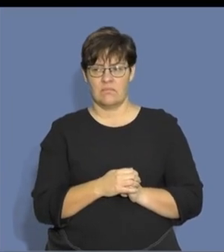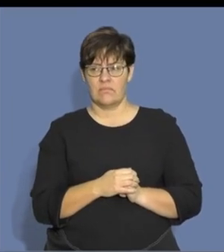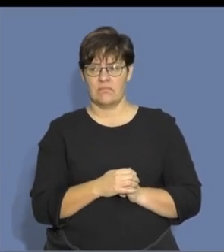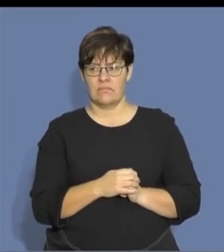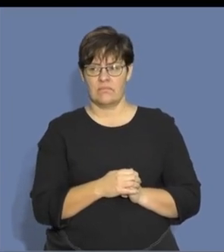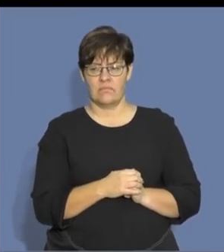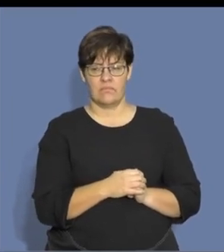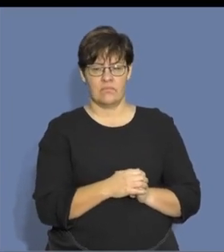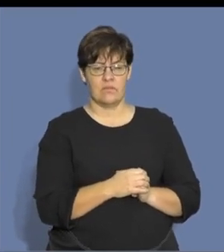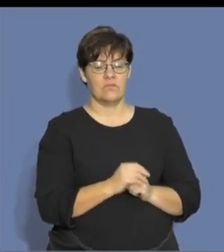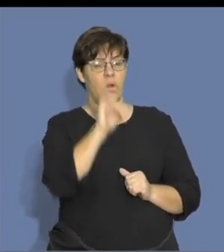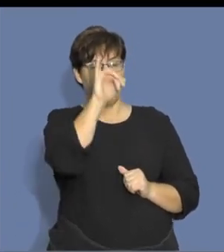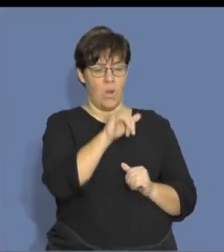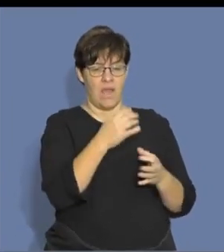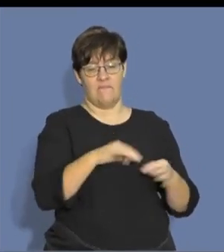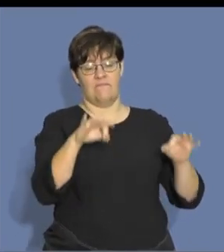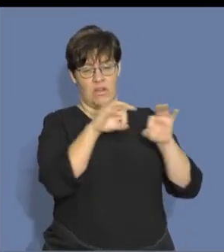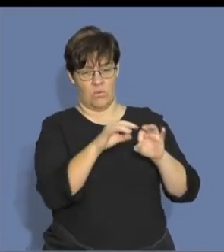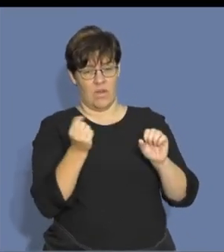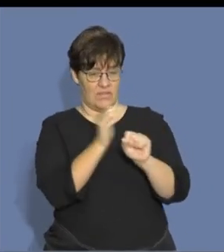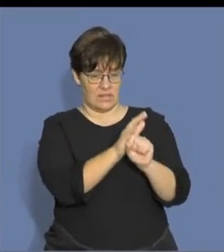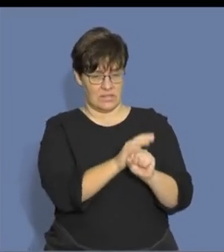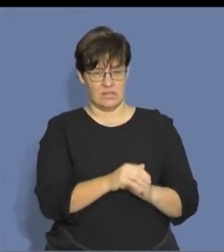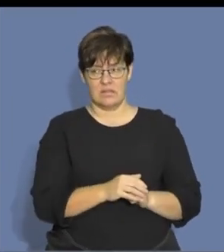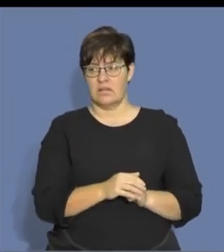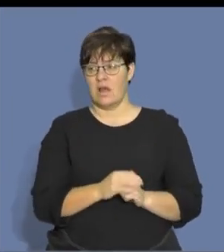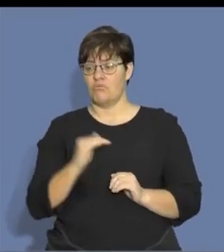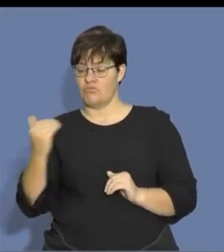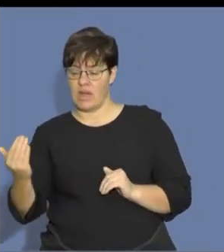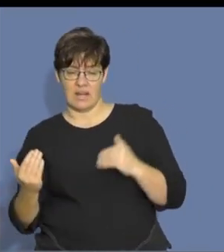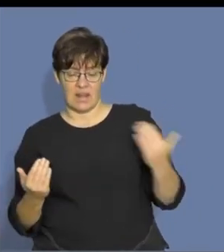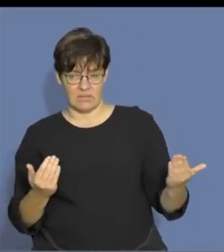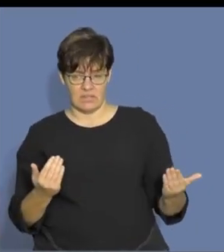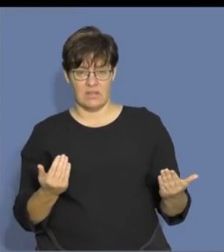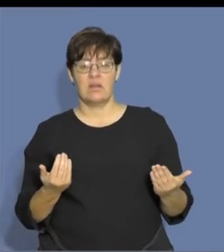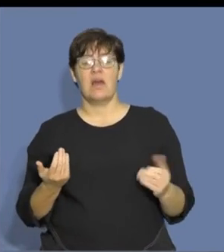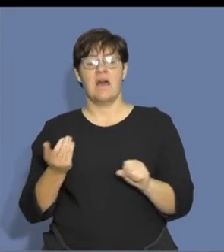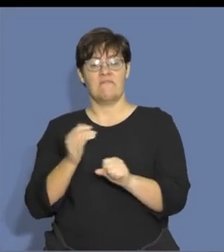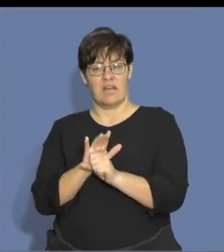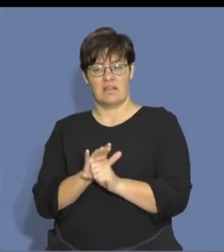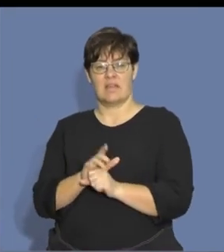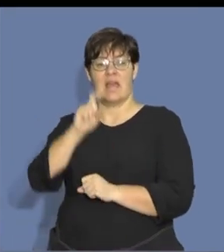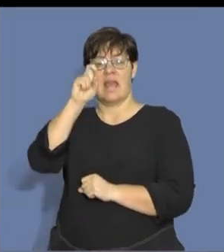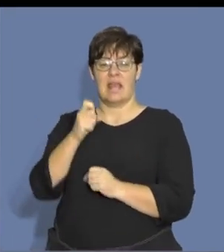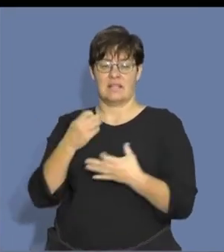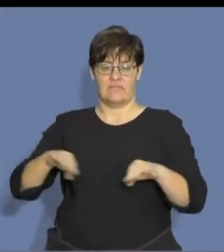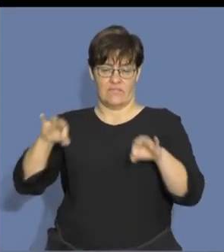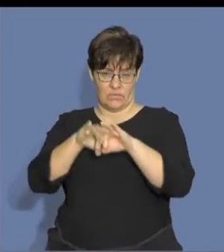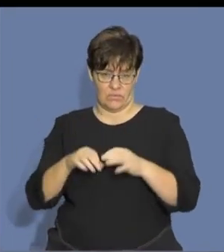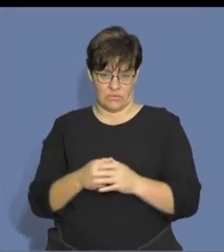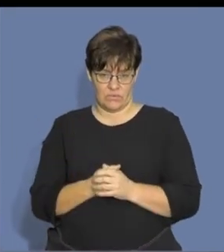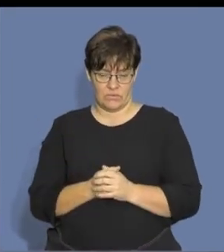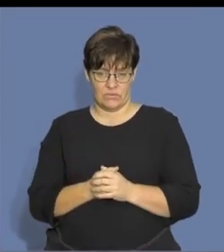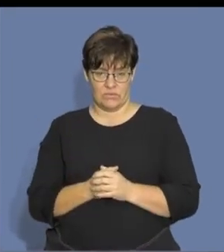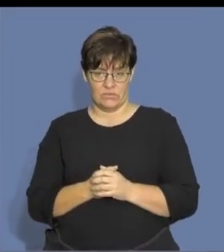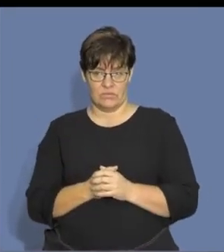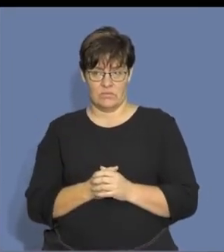y value, and right and left is going to affect the x value. So